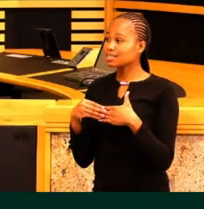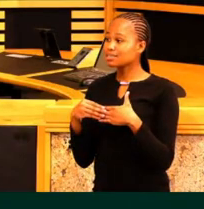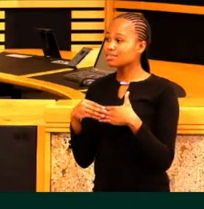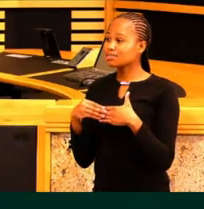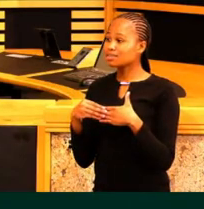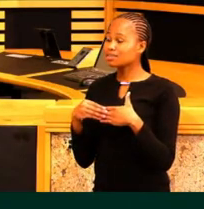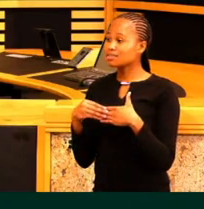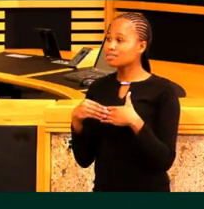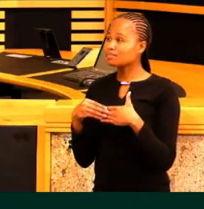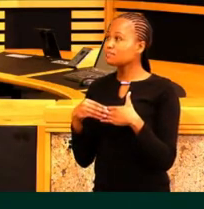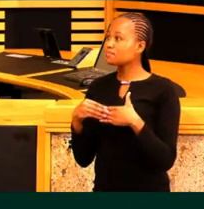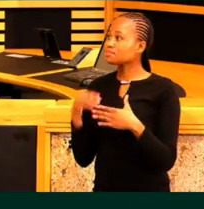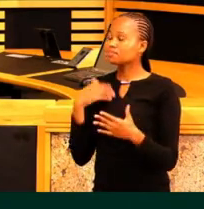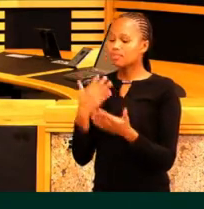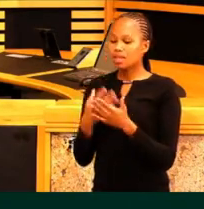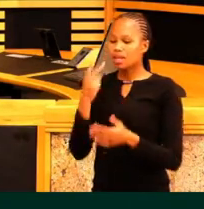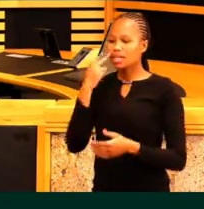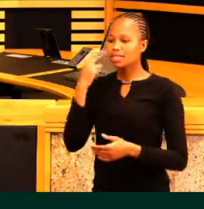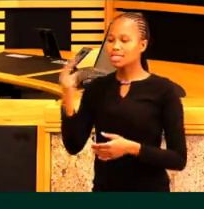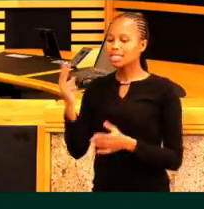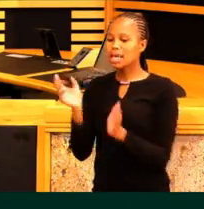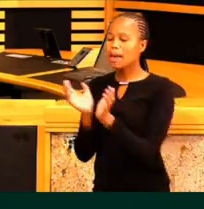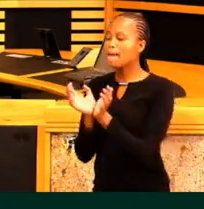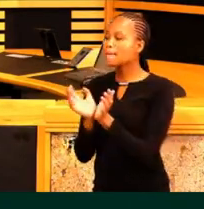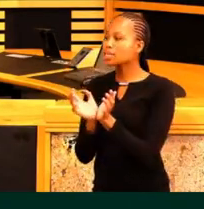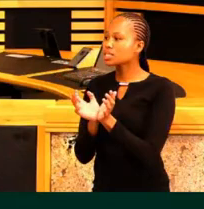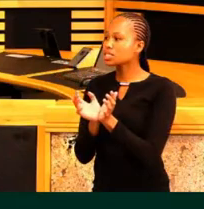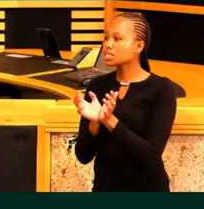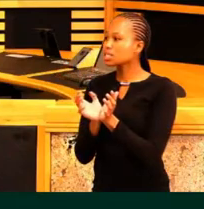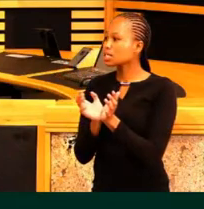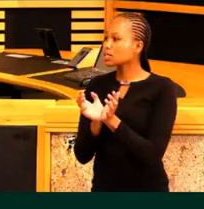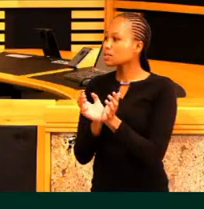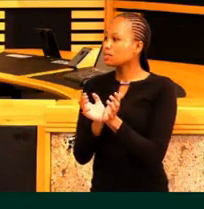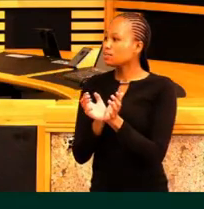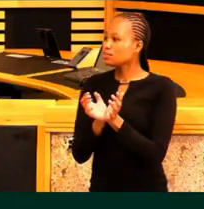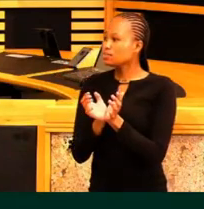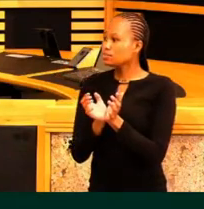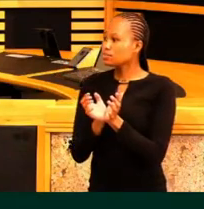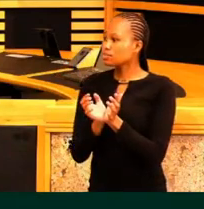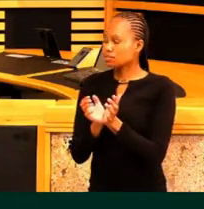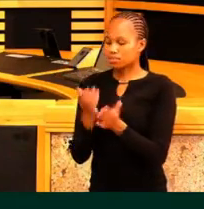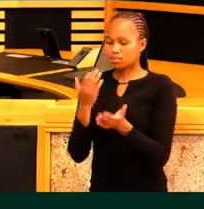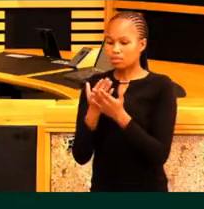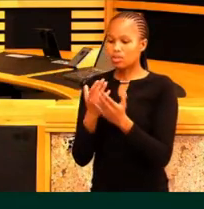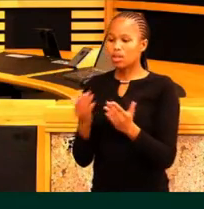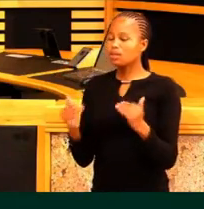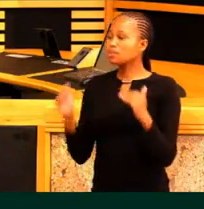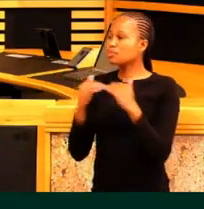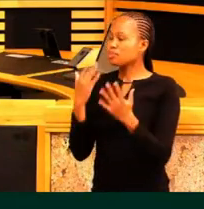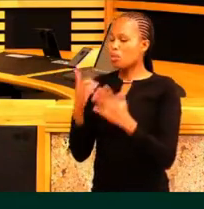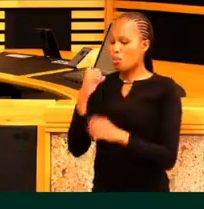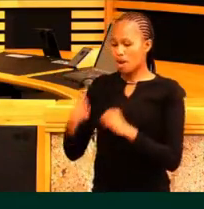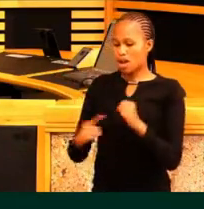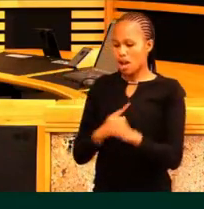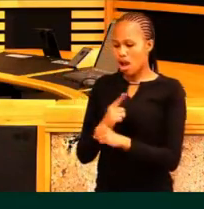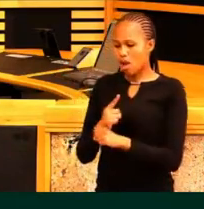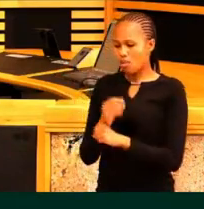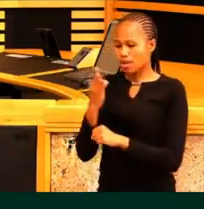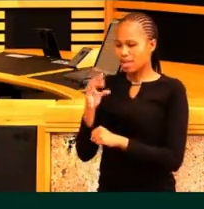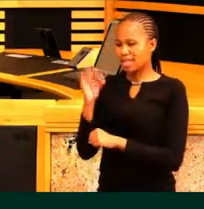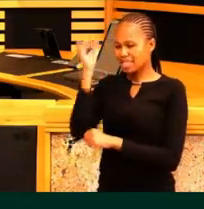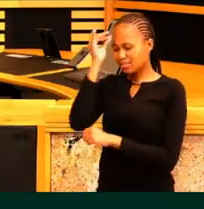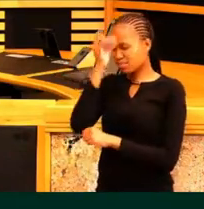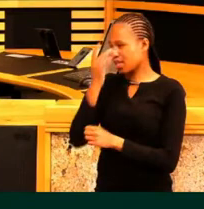so I've seen a meeting that can convince within an hour 30 minutes honorable members the good